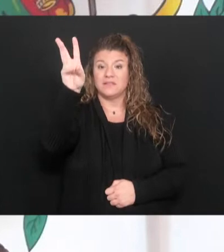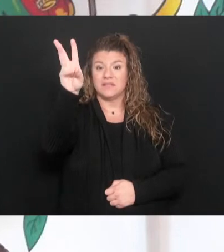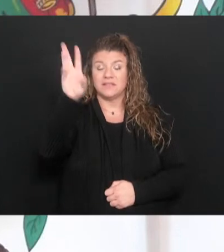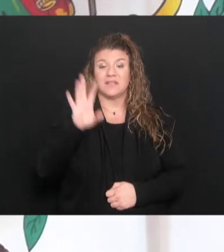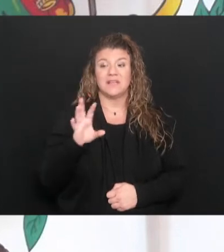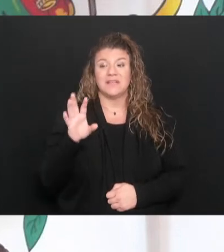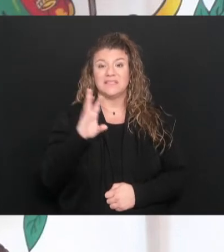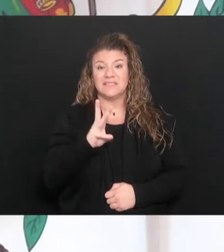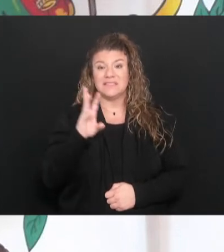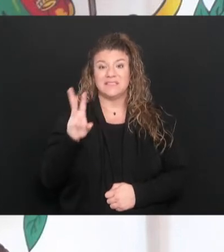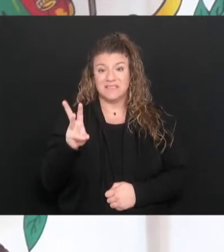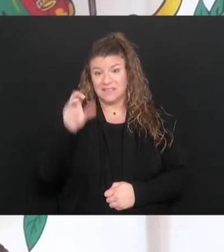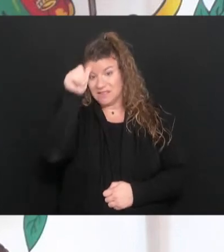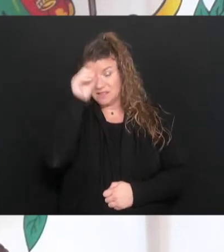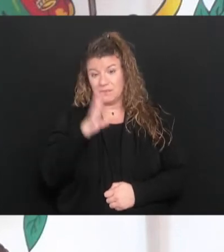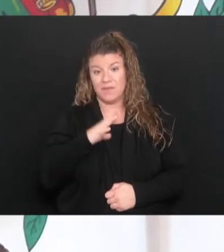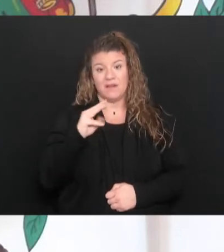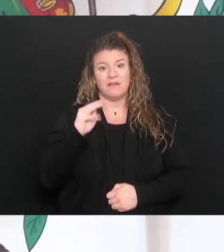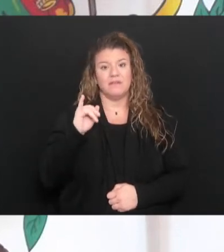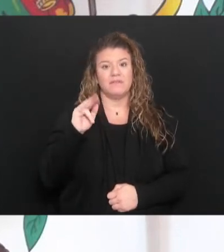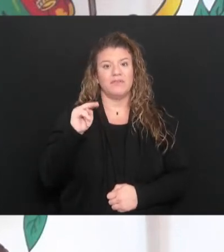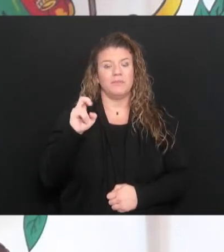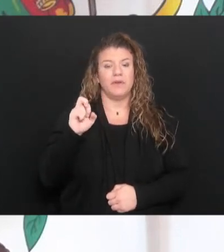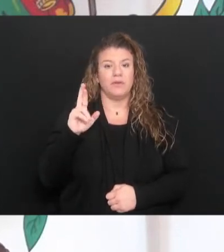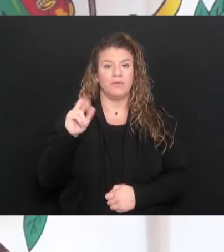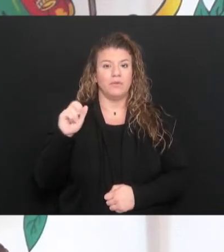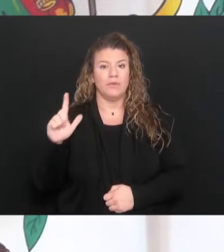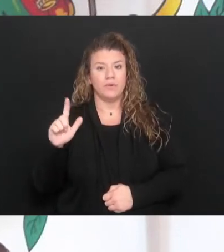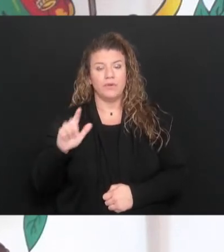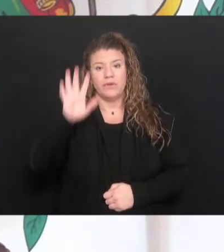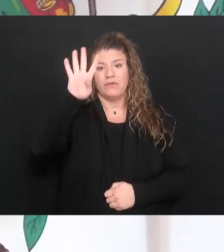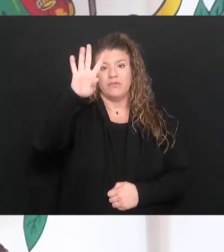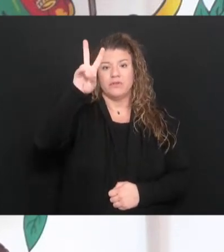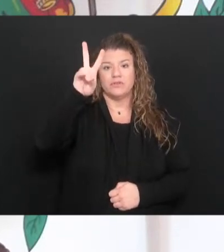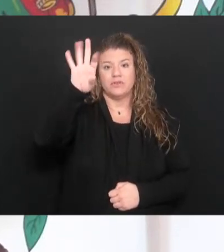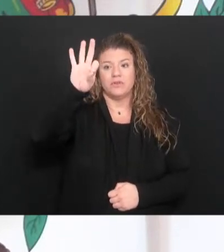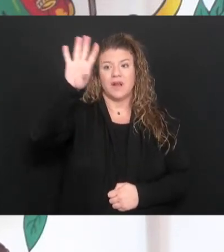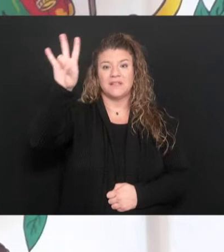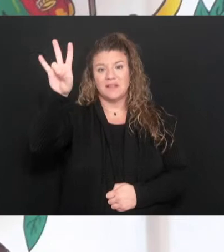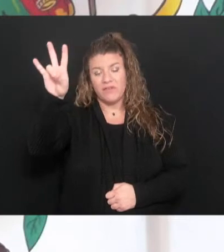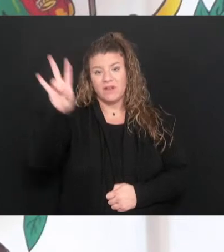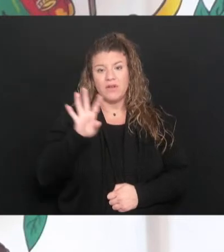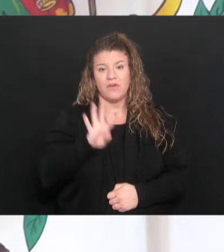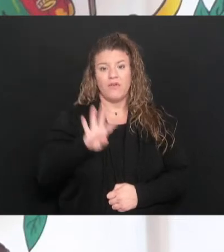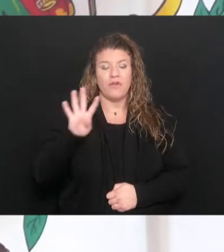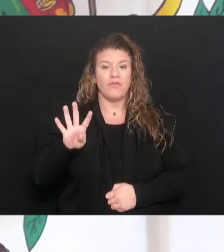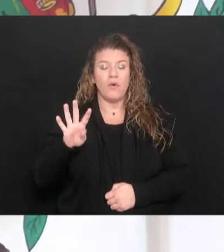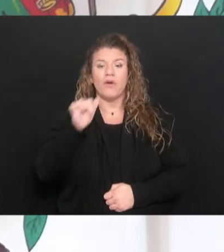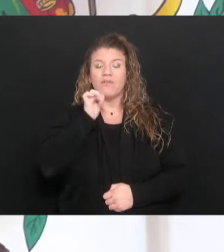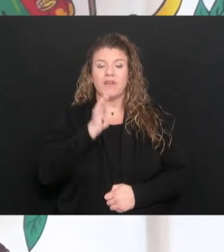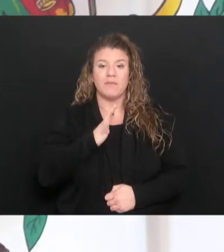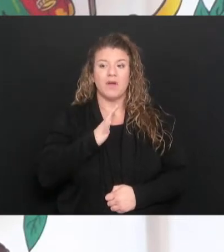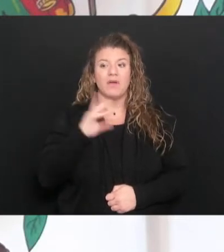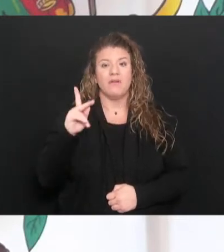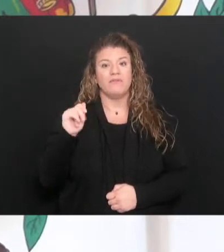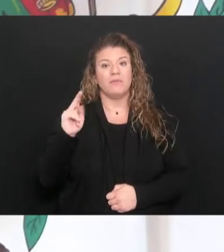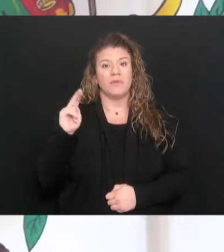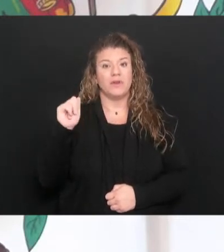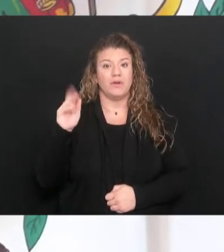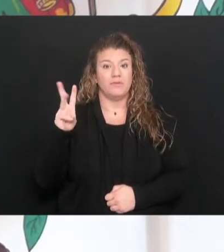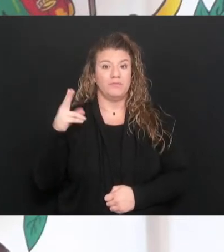a 66-year-old male from Mineral County. The 4,297th death, a 44-year-old female from Kanawha